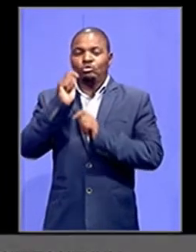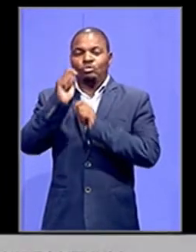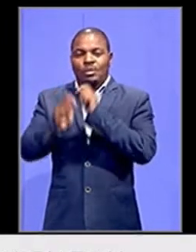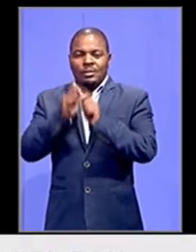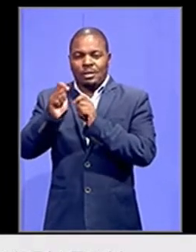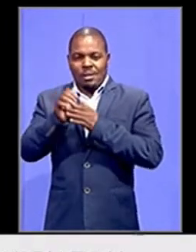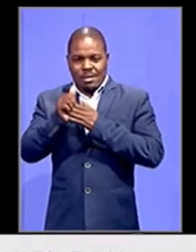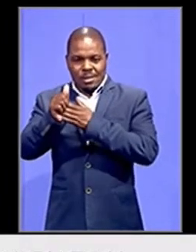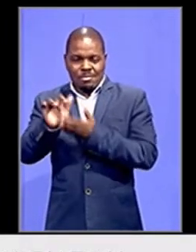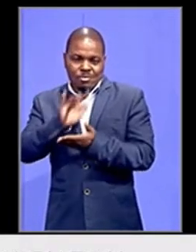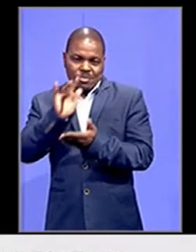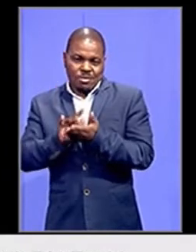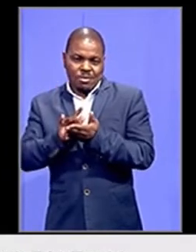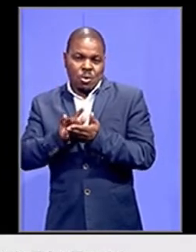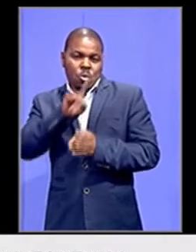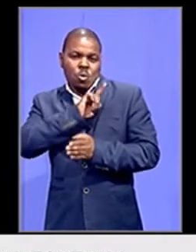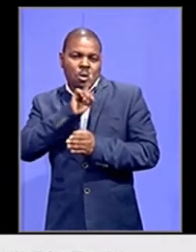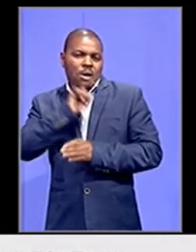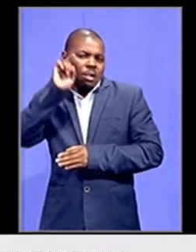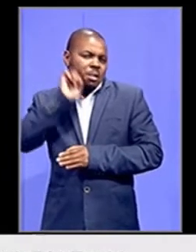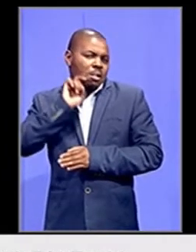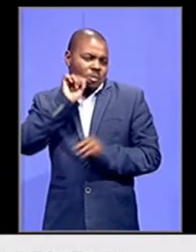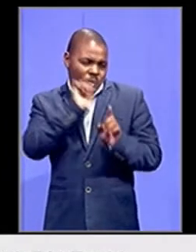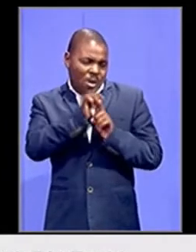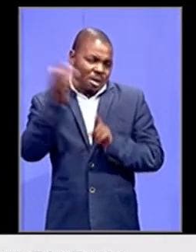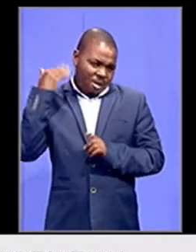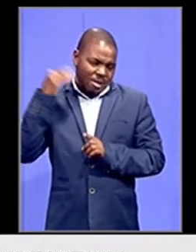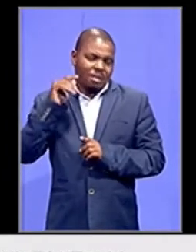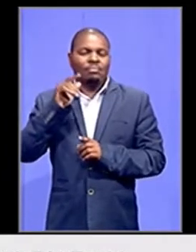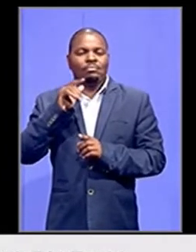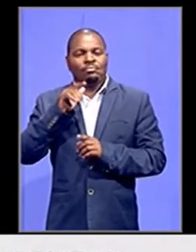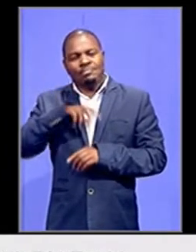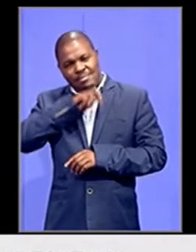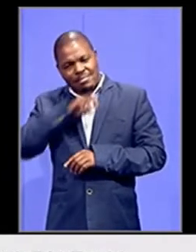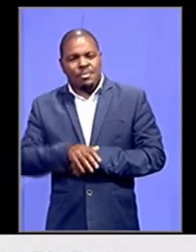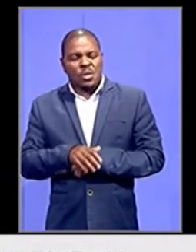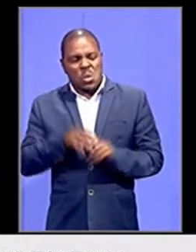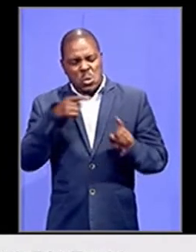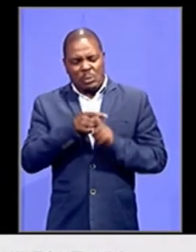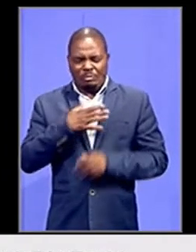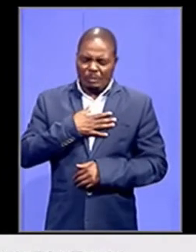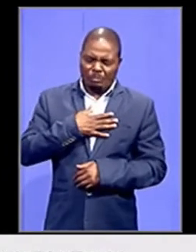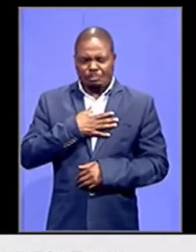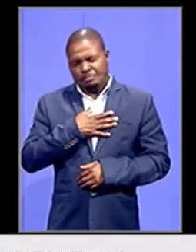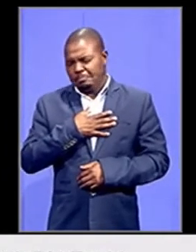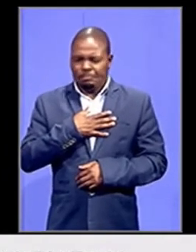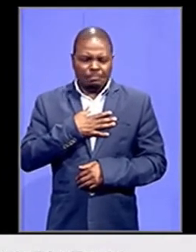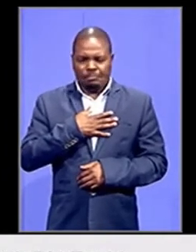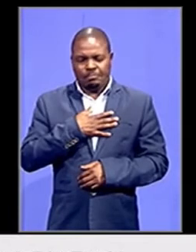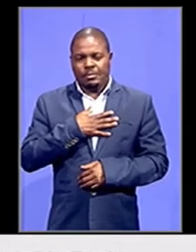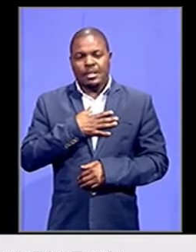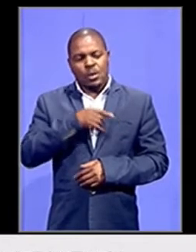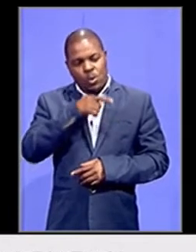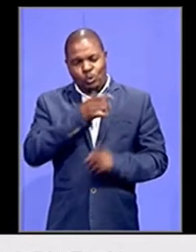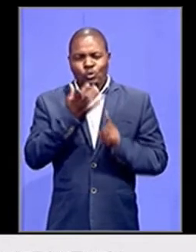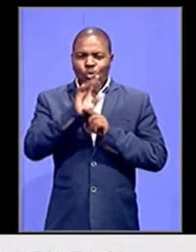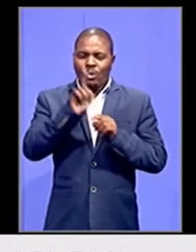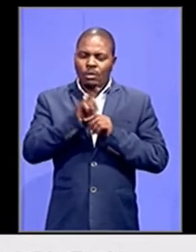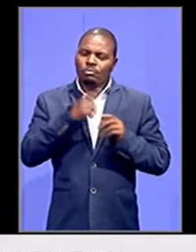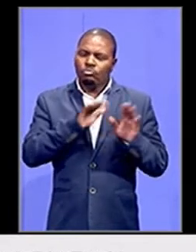his forebearers had occupied. But he was quite reluctant, which is a sign of